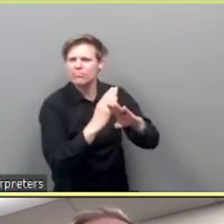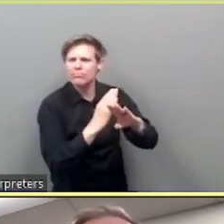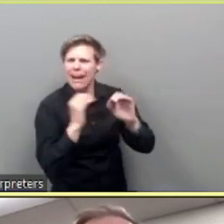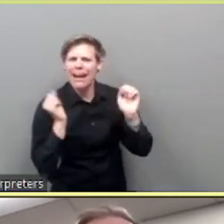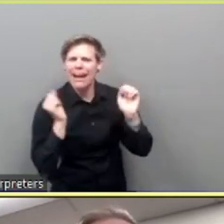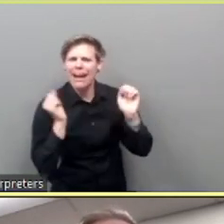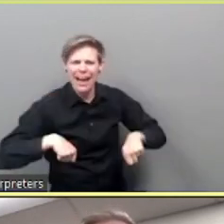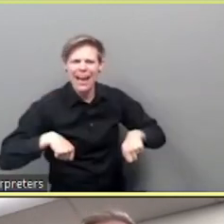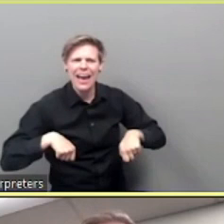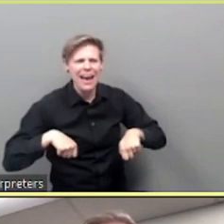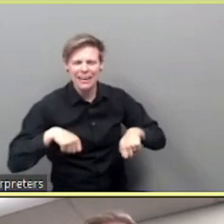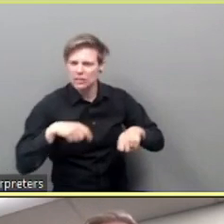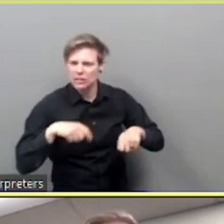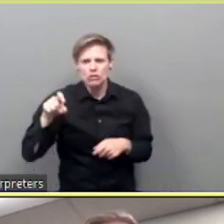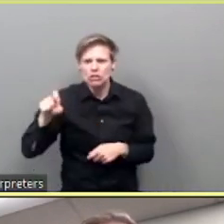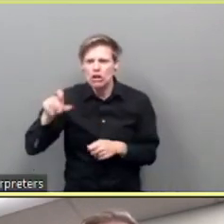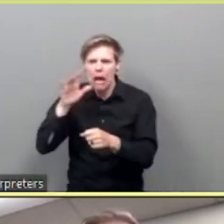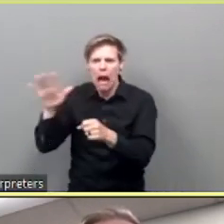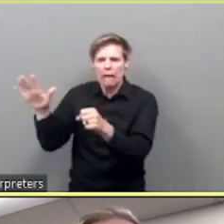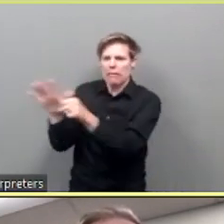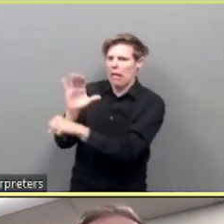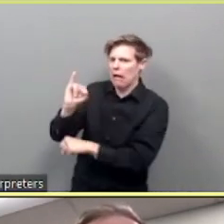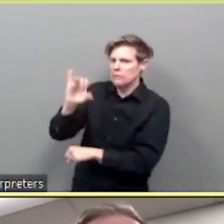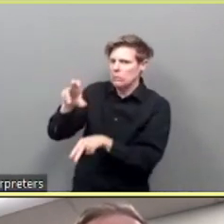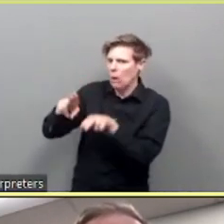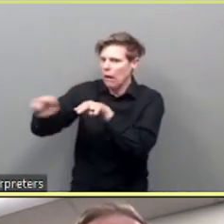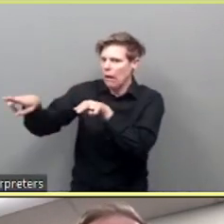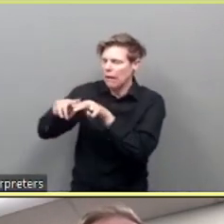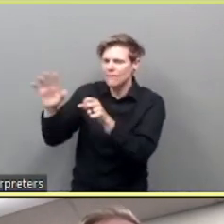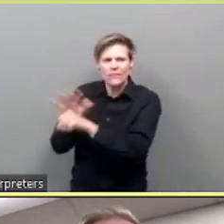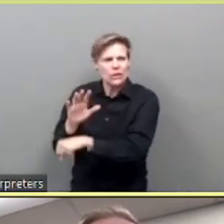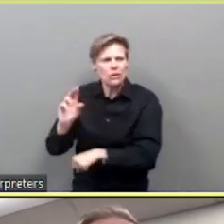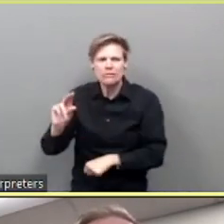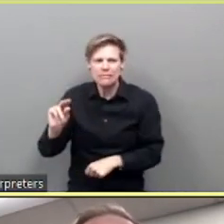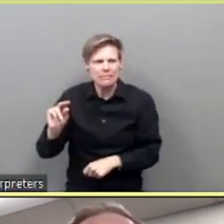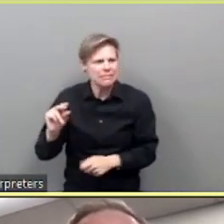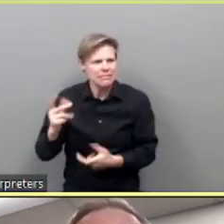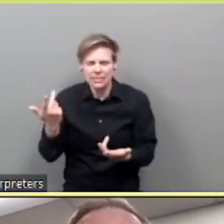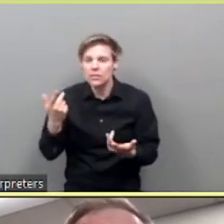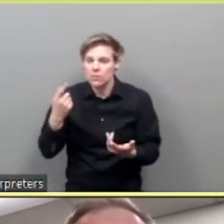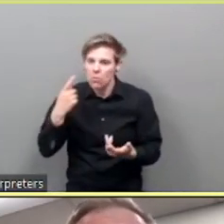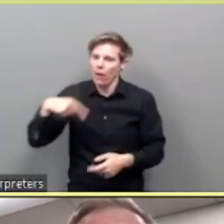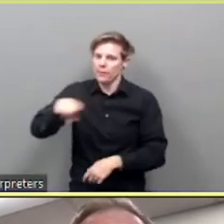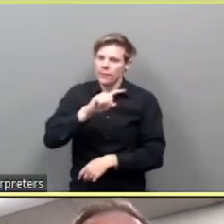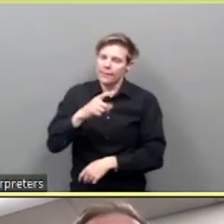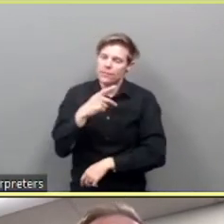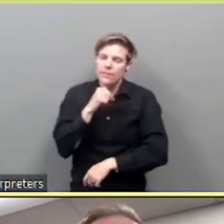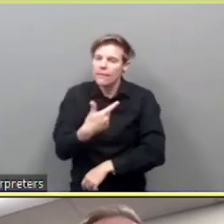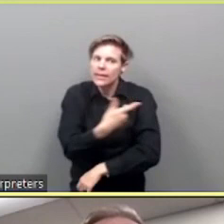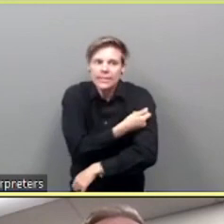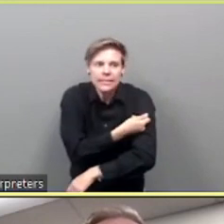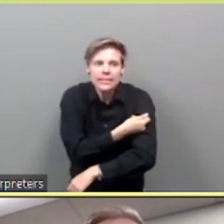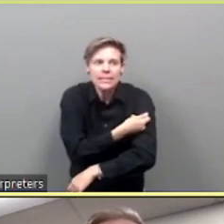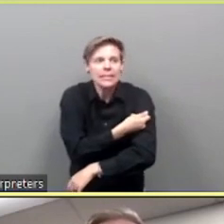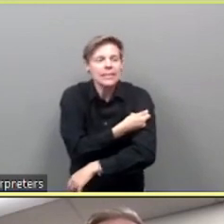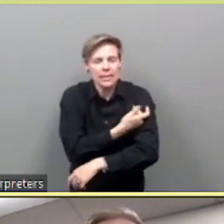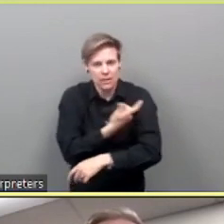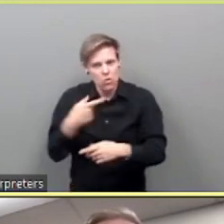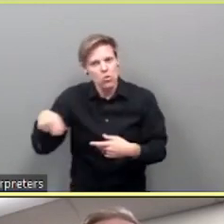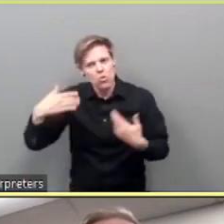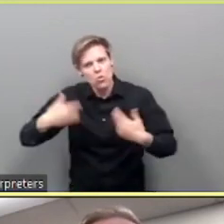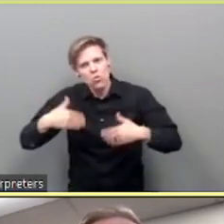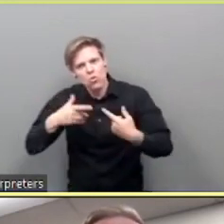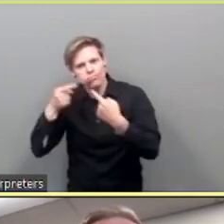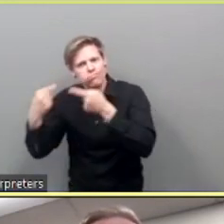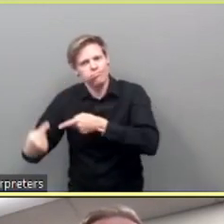you the data, are full of unvaccinated people. It's incredibly difficult as a healthcare worker to see